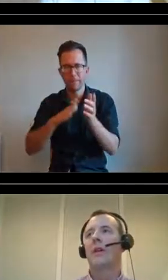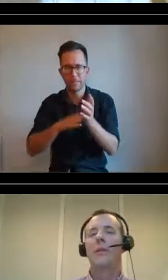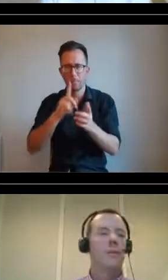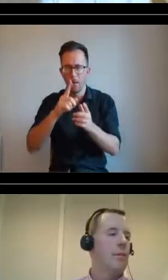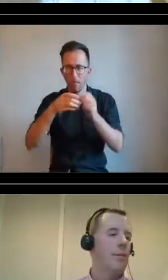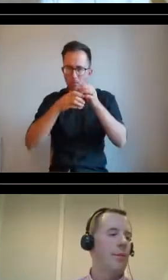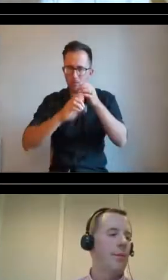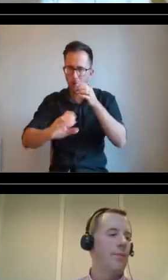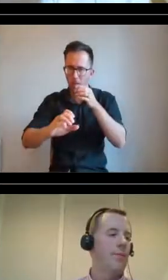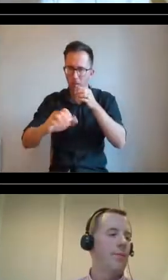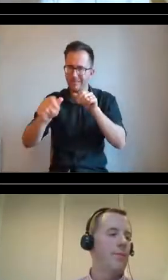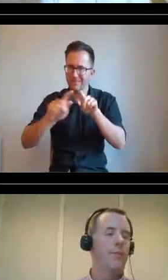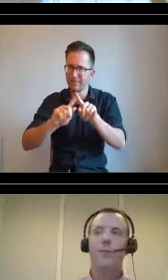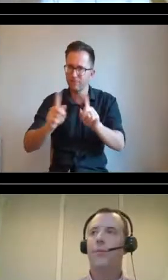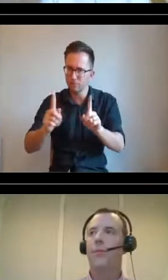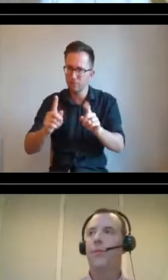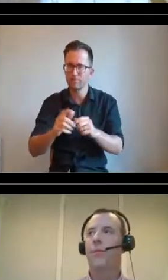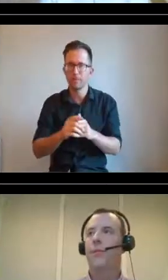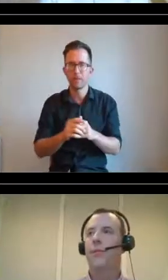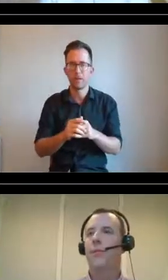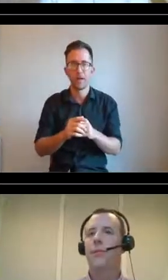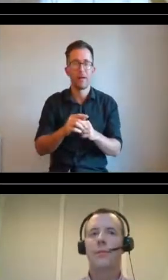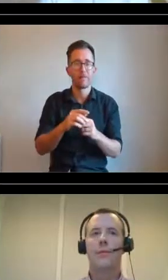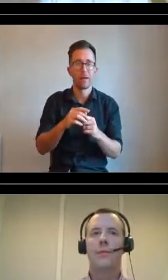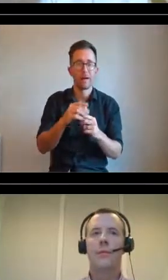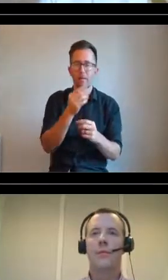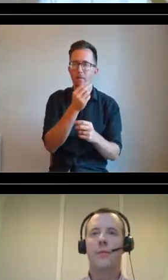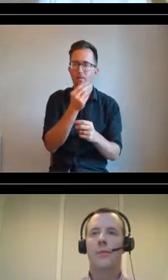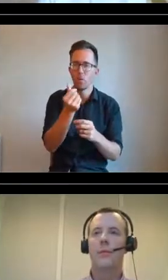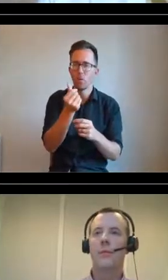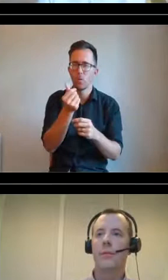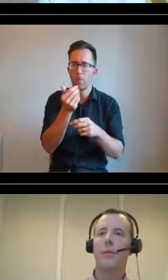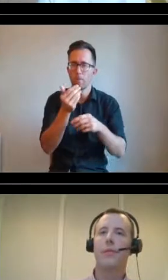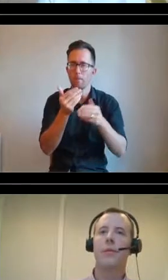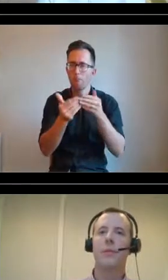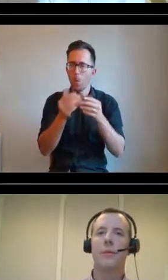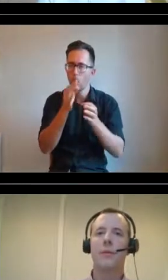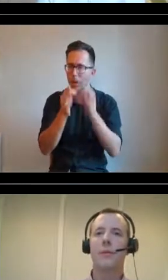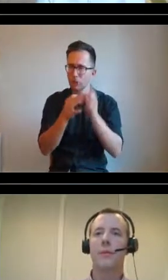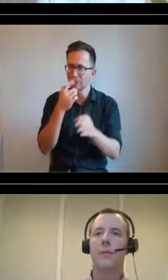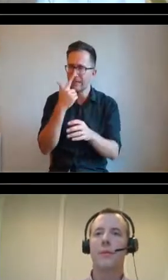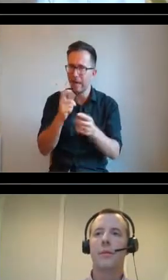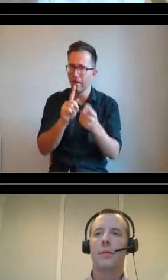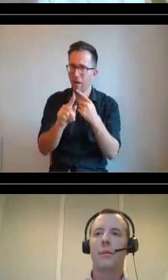you. So I'm told we've got time for a couple more questions.